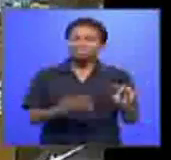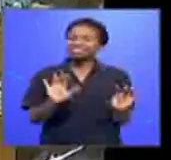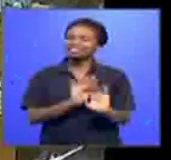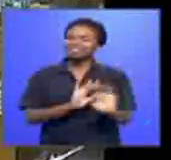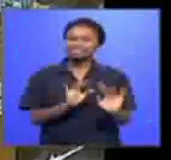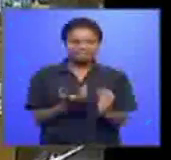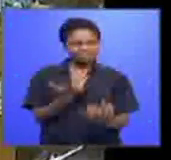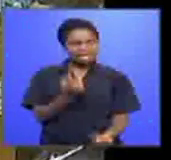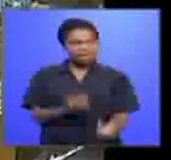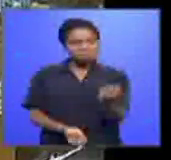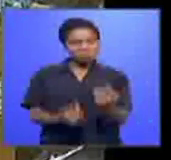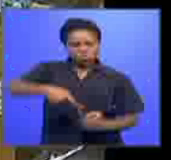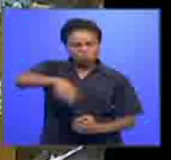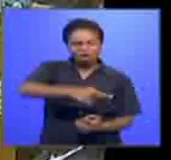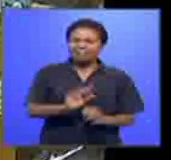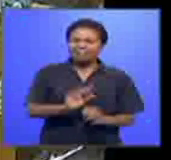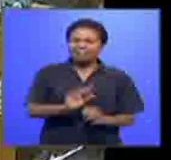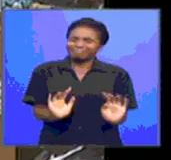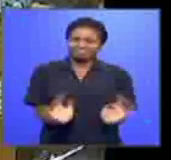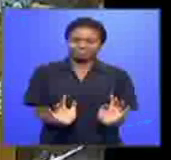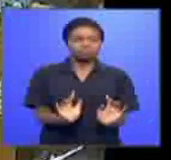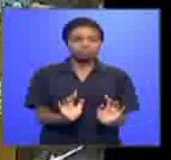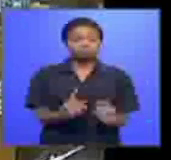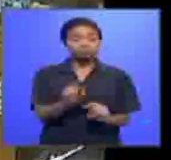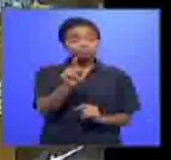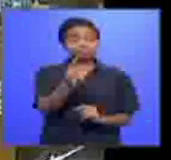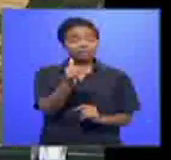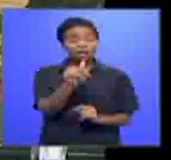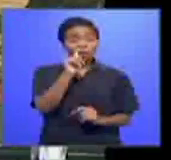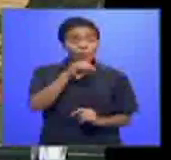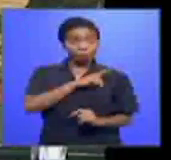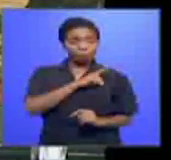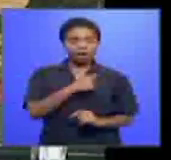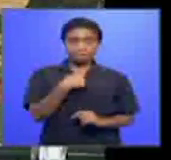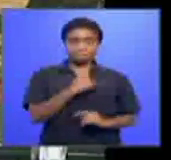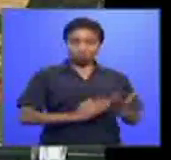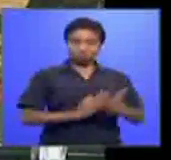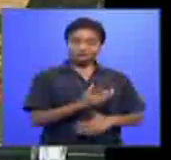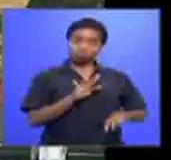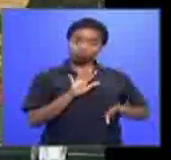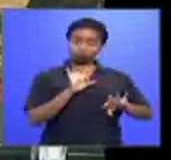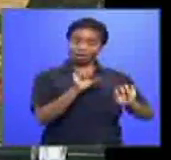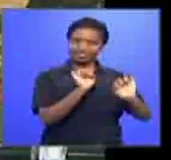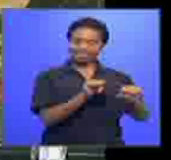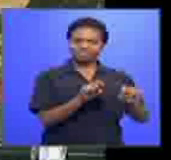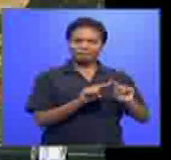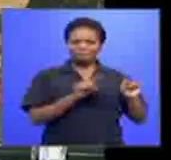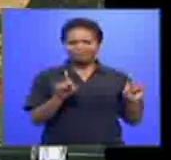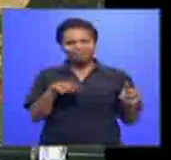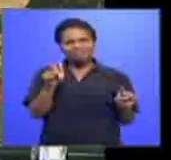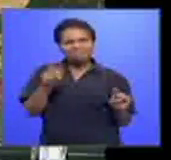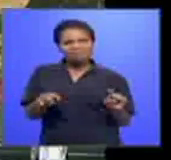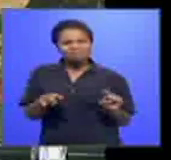It is unacceptable when people's rights are violated by perpetrators